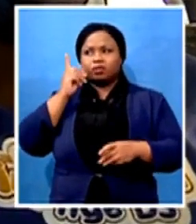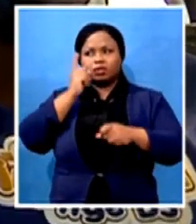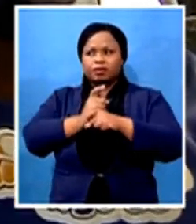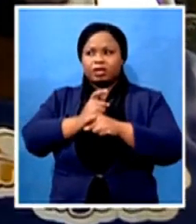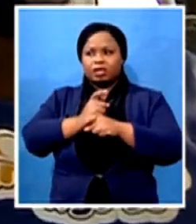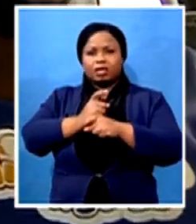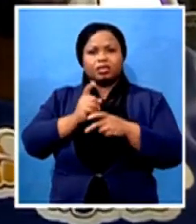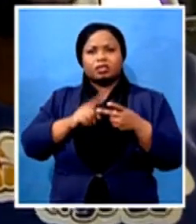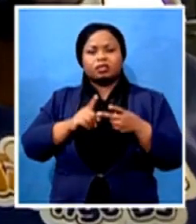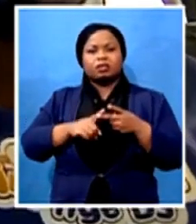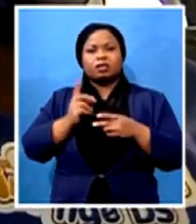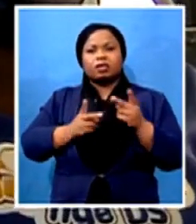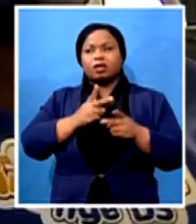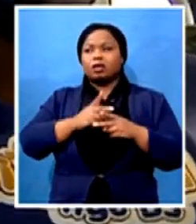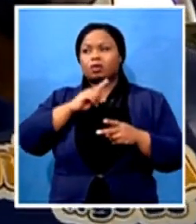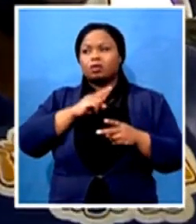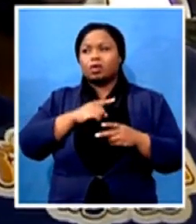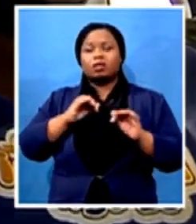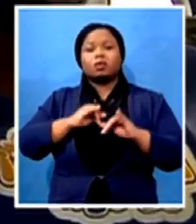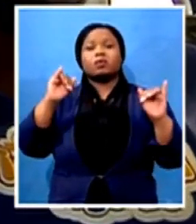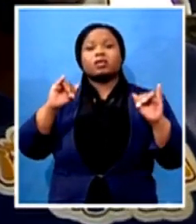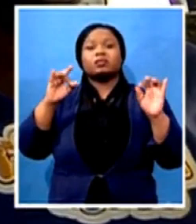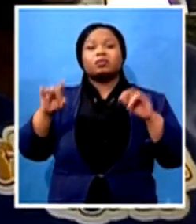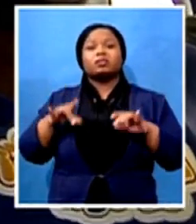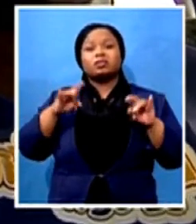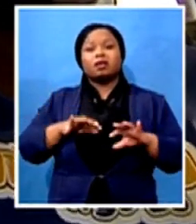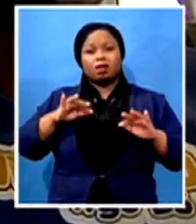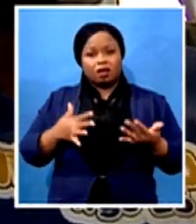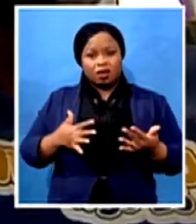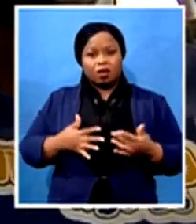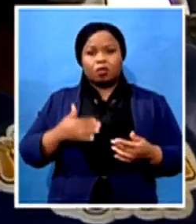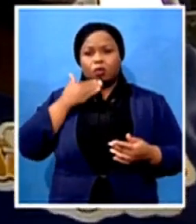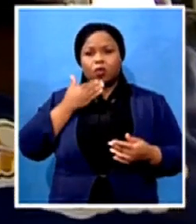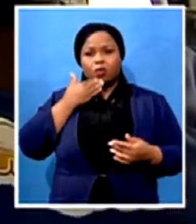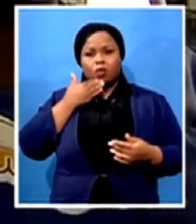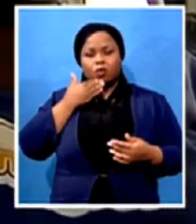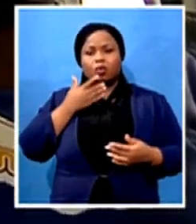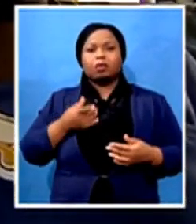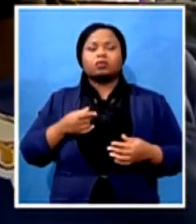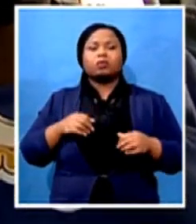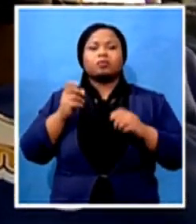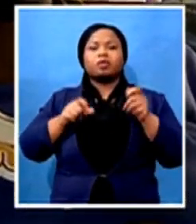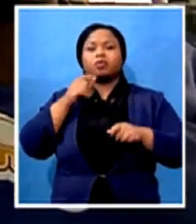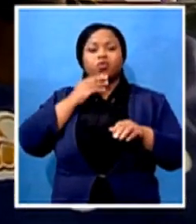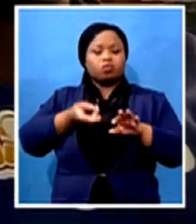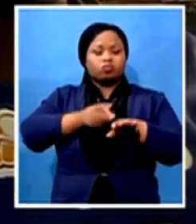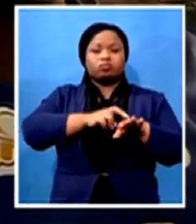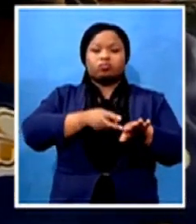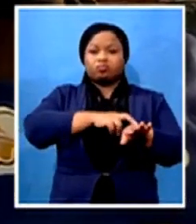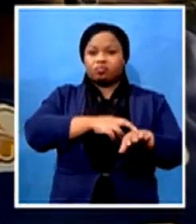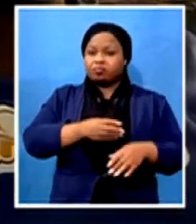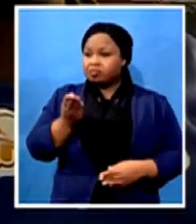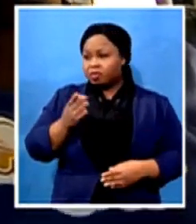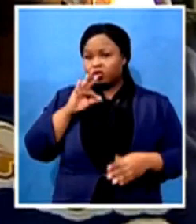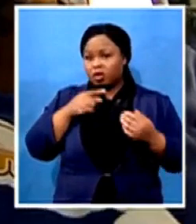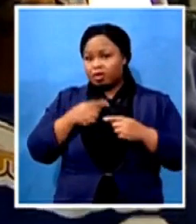all is certainly going to be these commuters. So if you talk about where I am from now, Alexandra